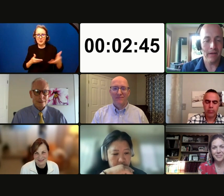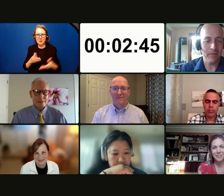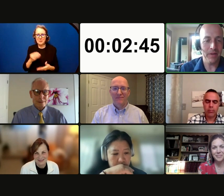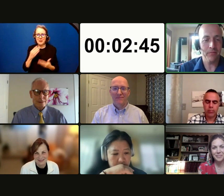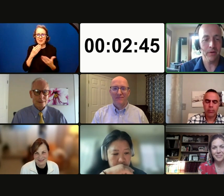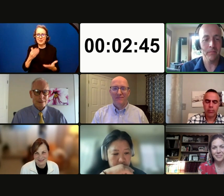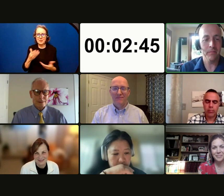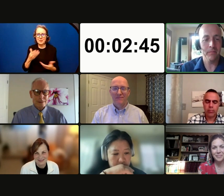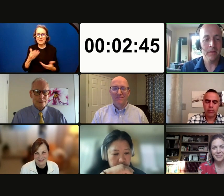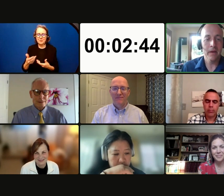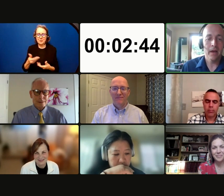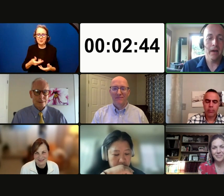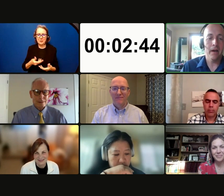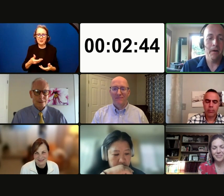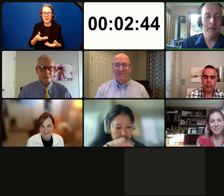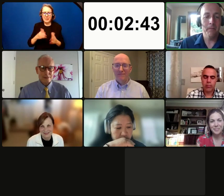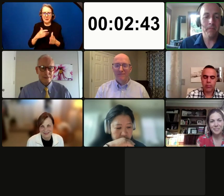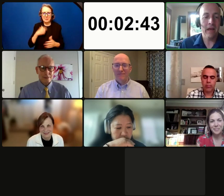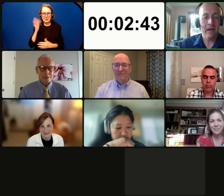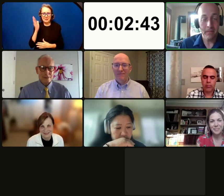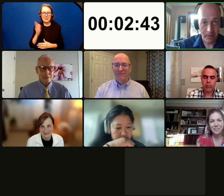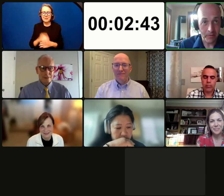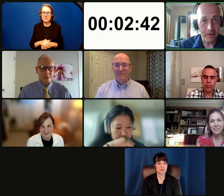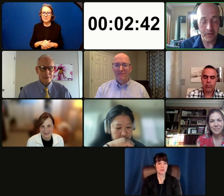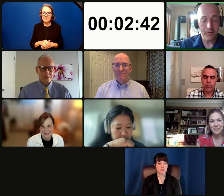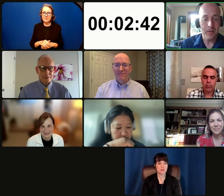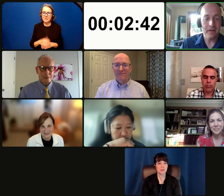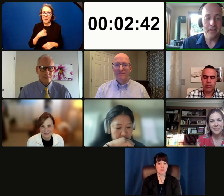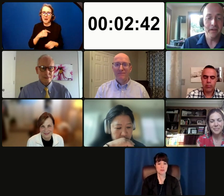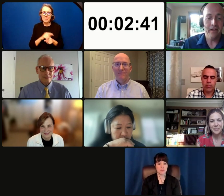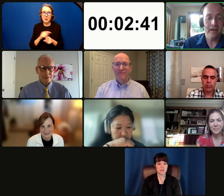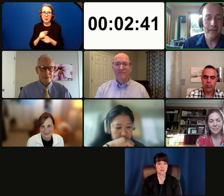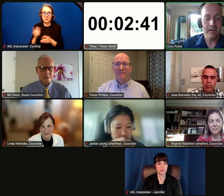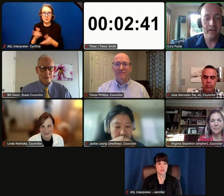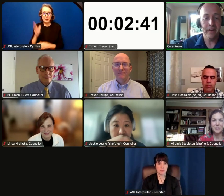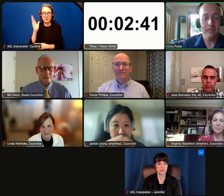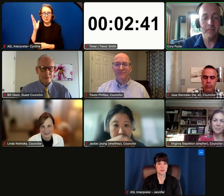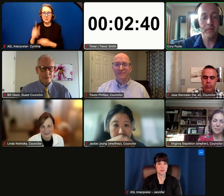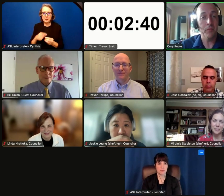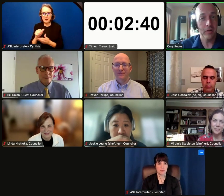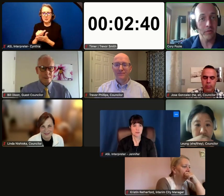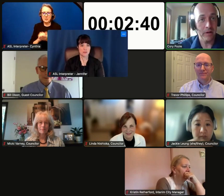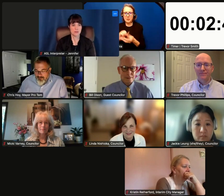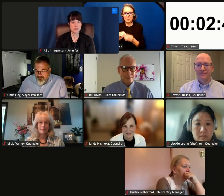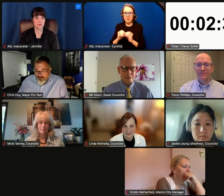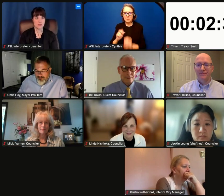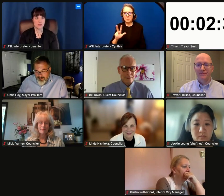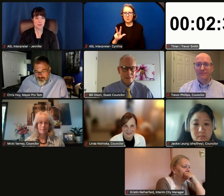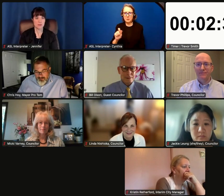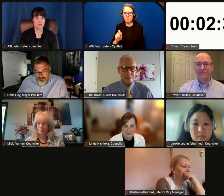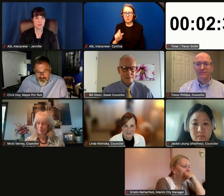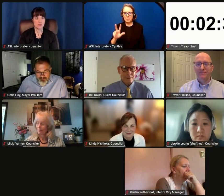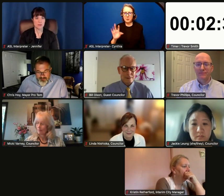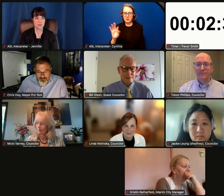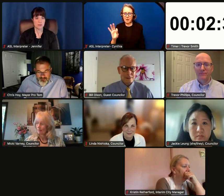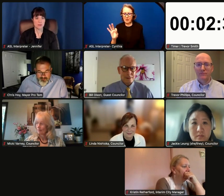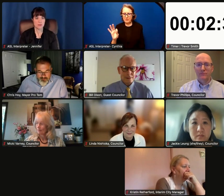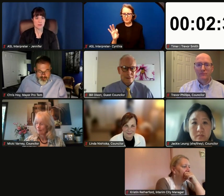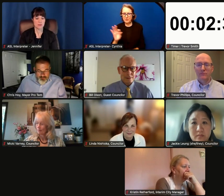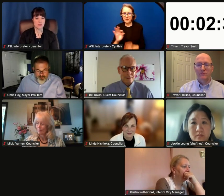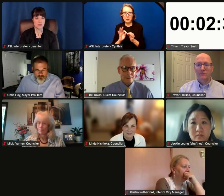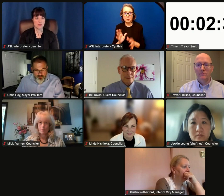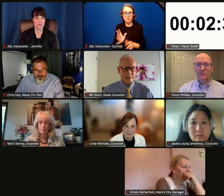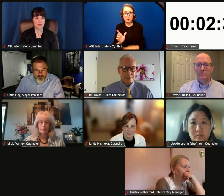you for having me as well. I am also here to speak on agenda item 3.3F regarding the